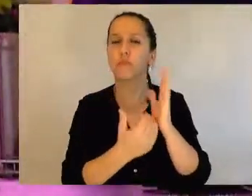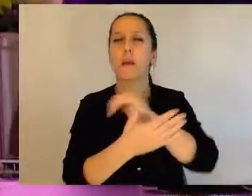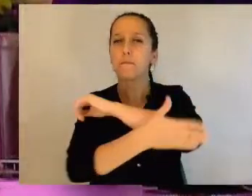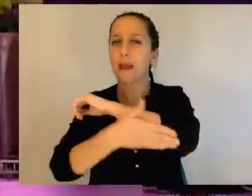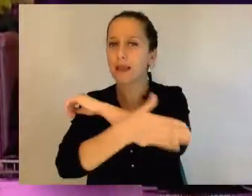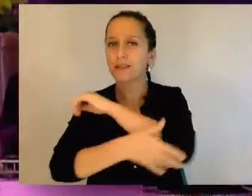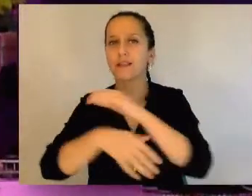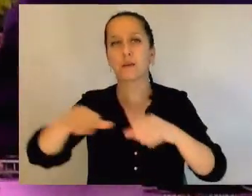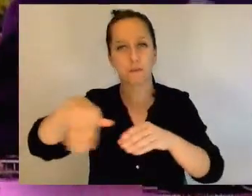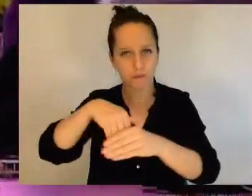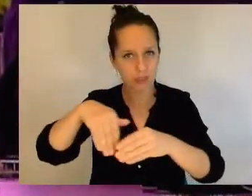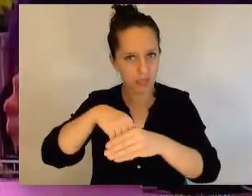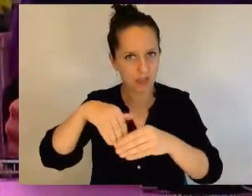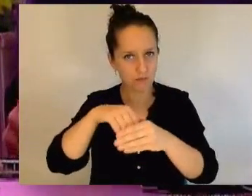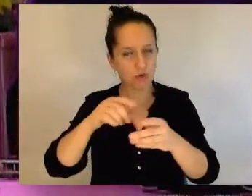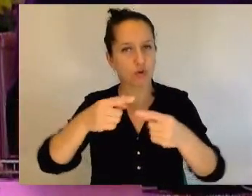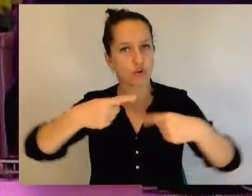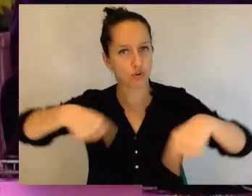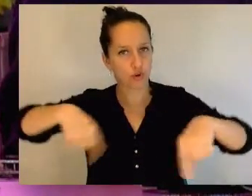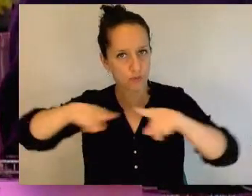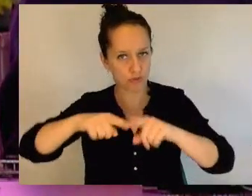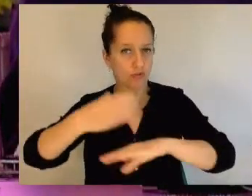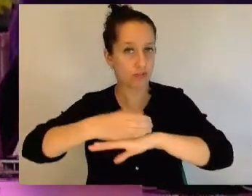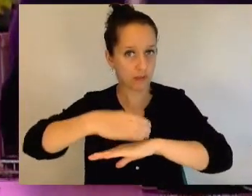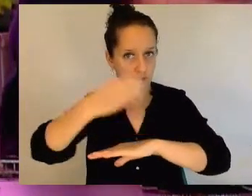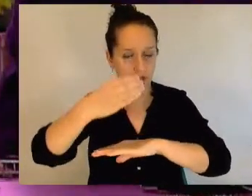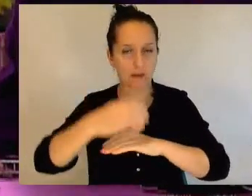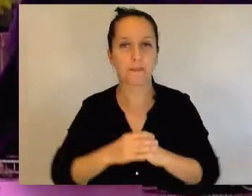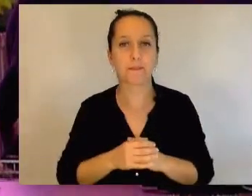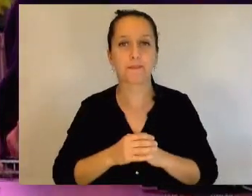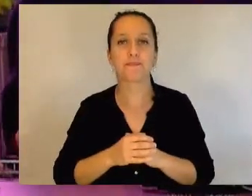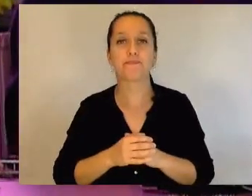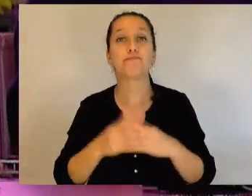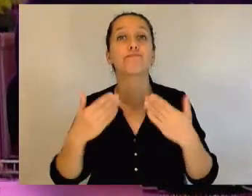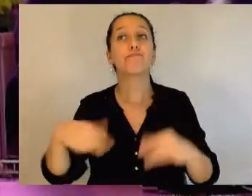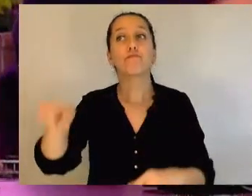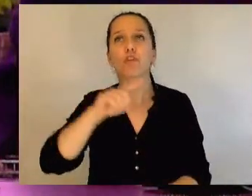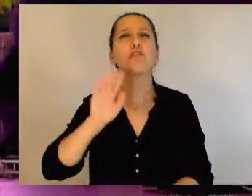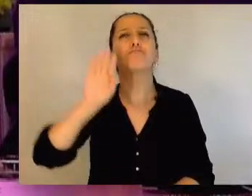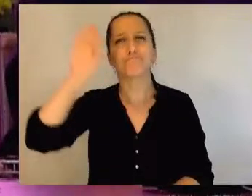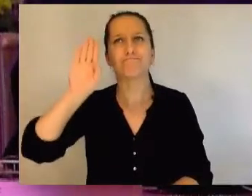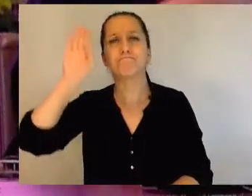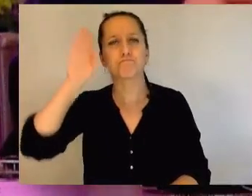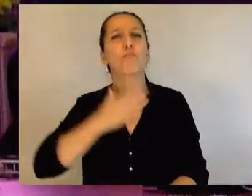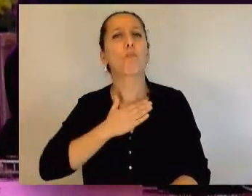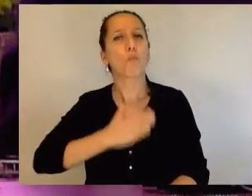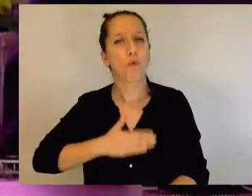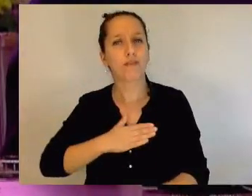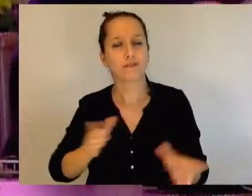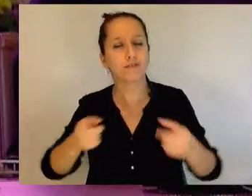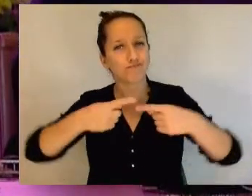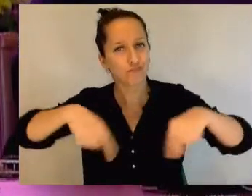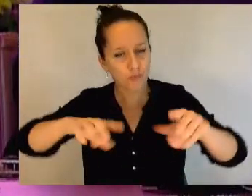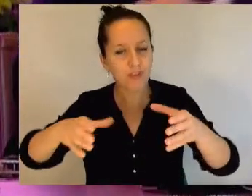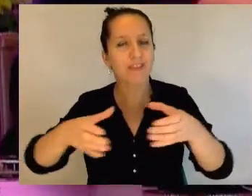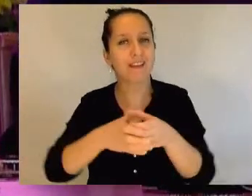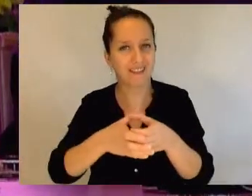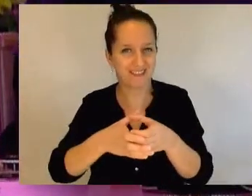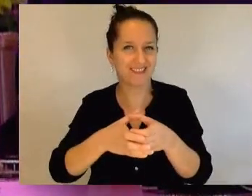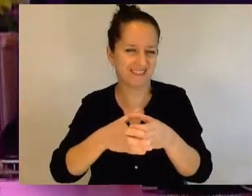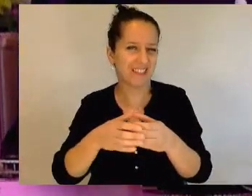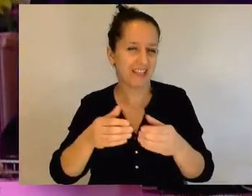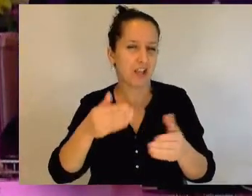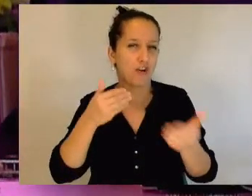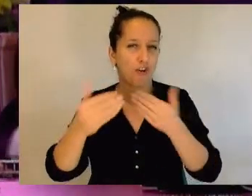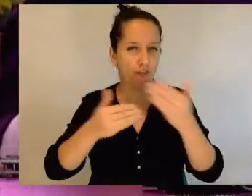now report the list of the countries that have expressed their interest of being part of the Executive